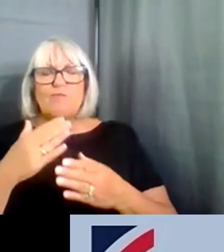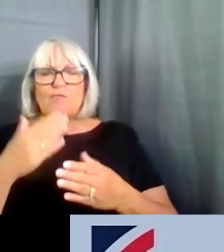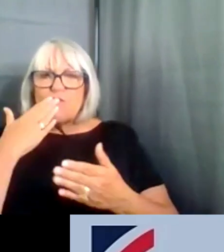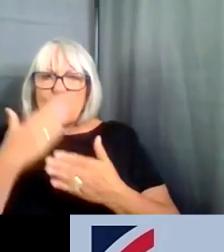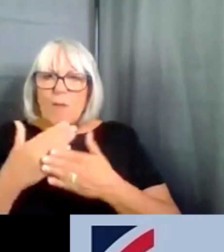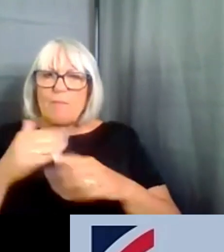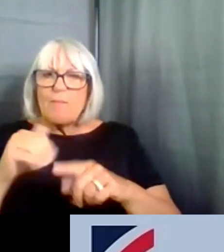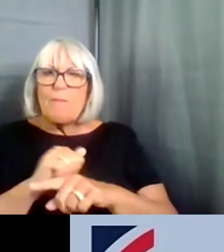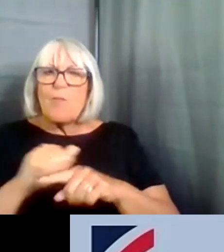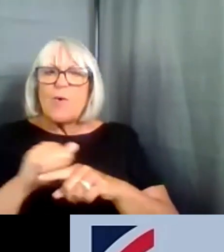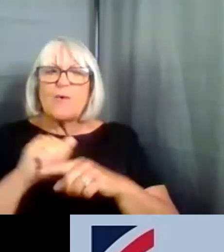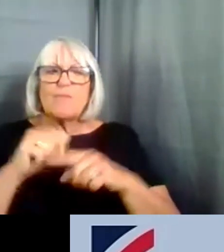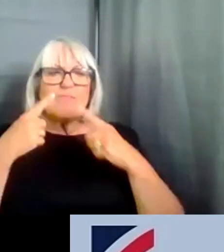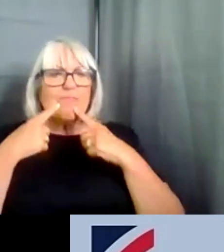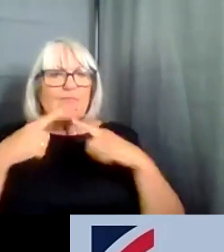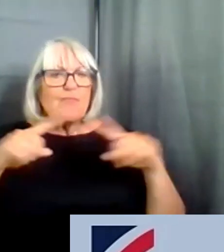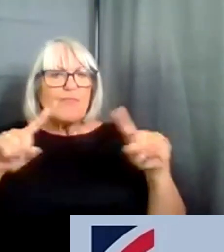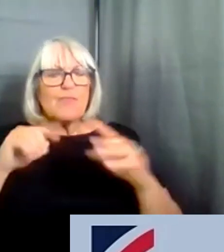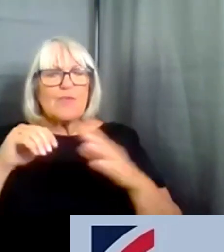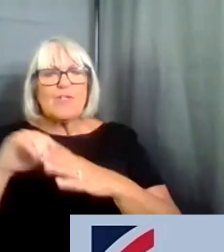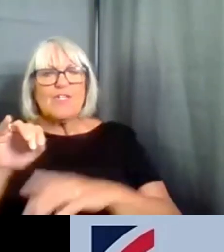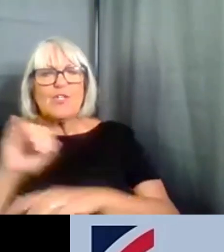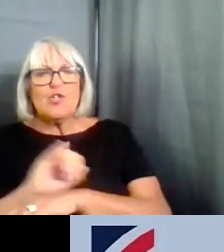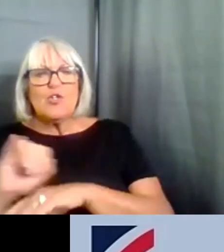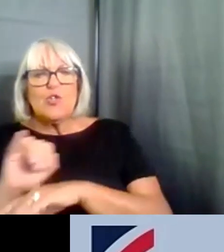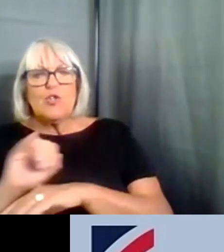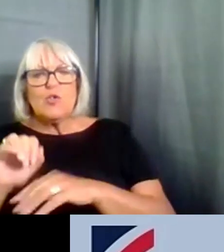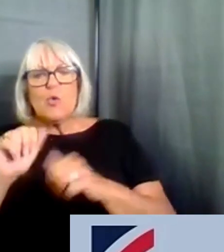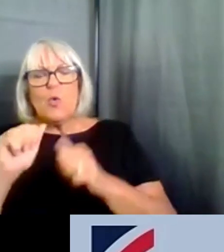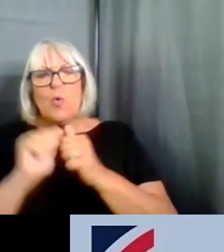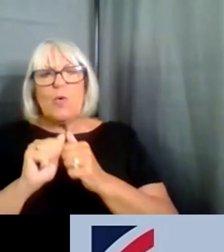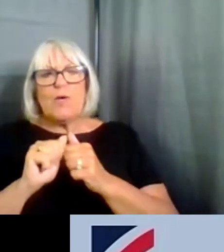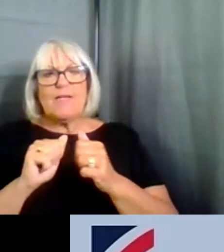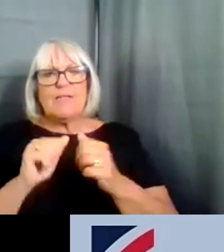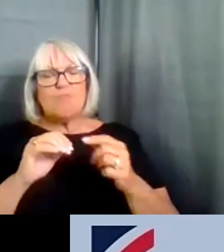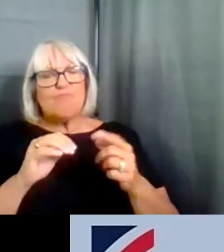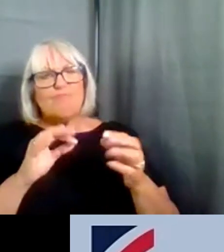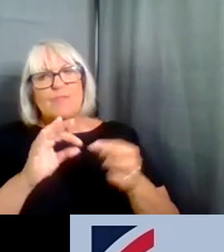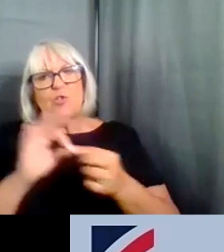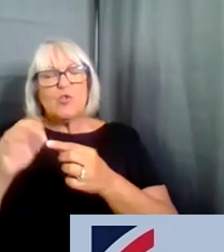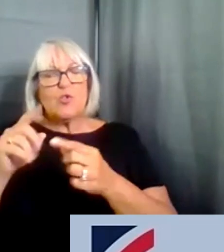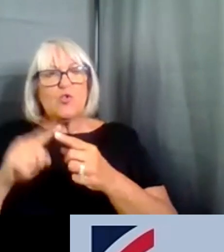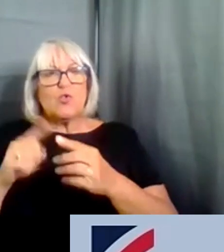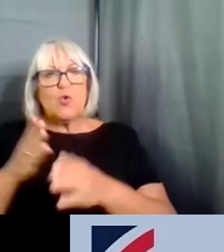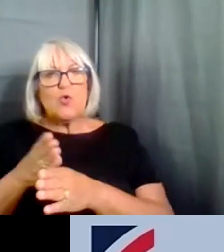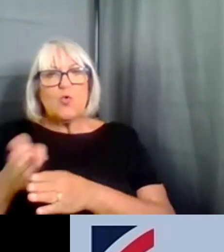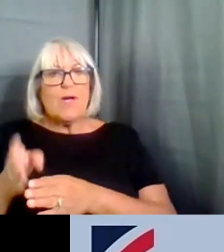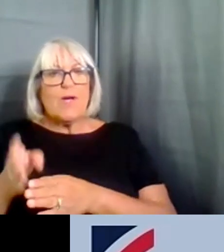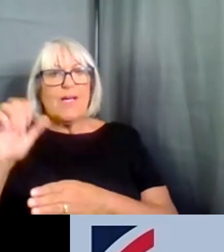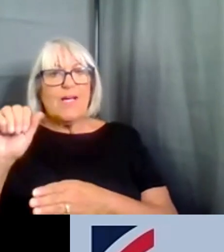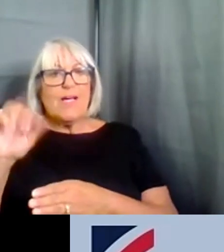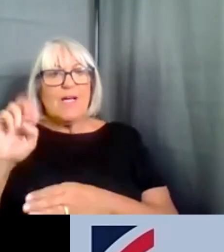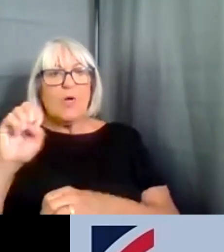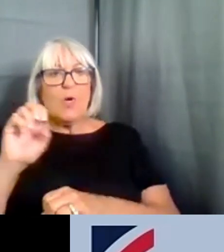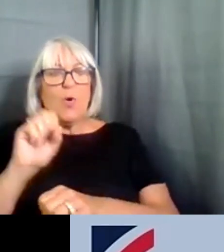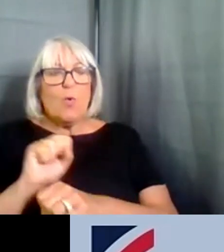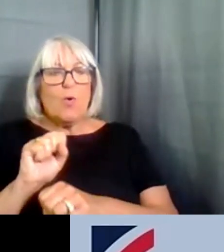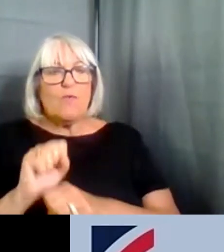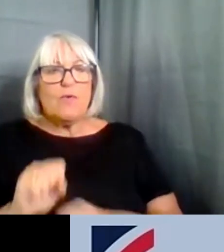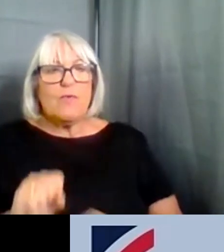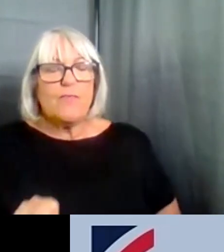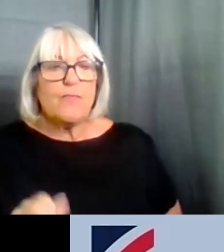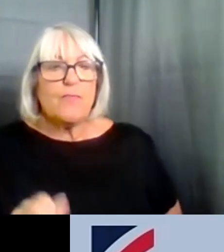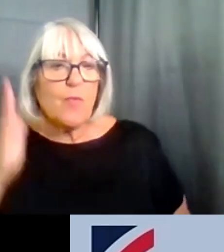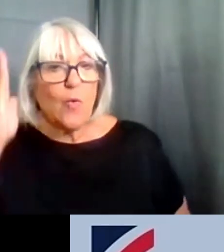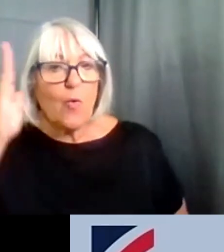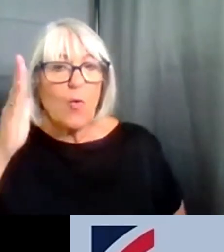our goals here with respect to the direct care workforce. And I'll just make a note here, Jen, in a future conversation or a future